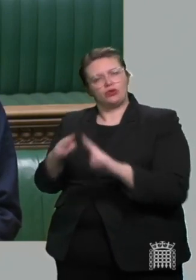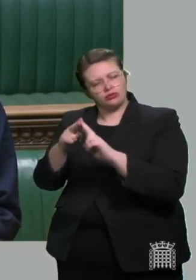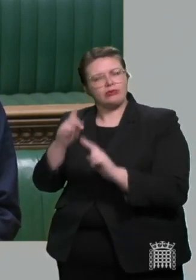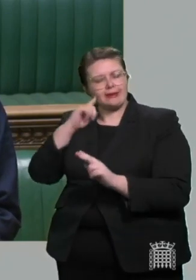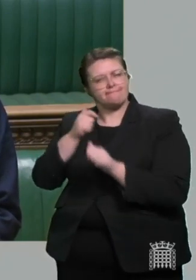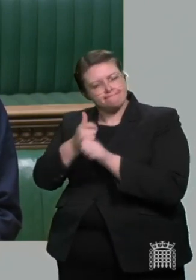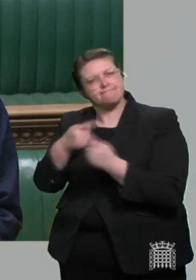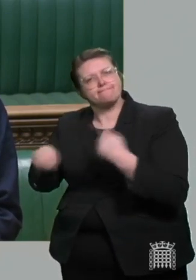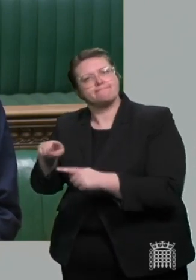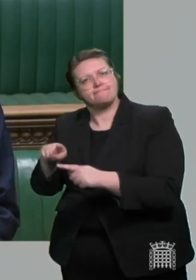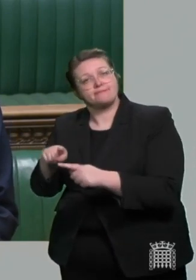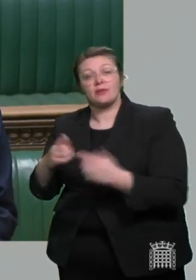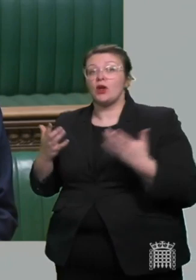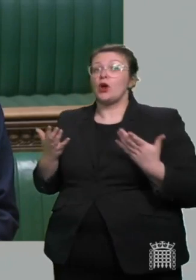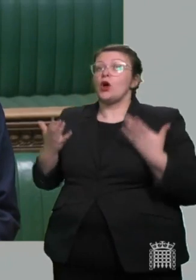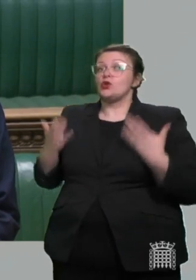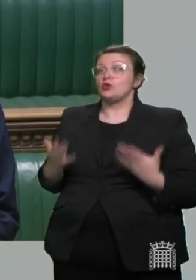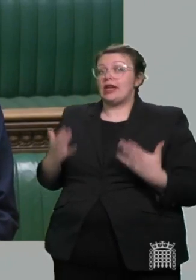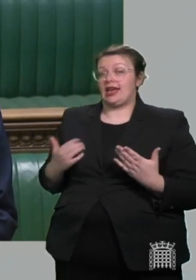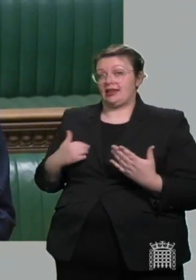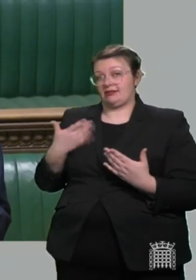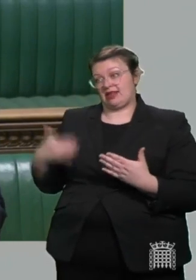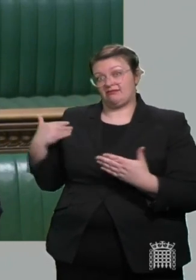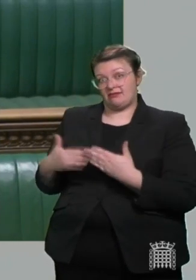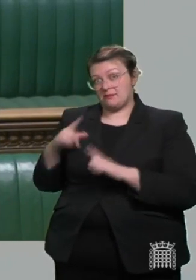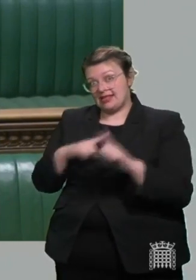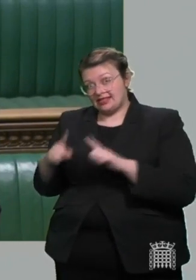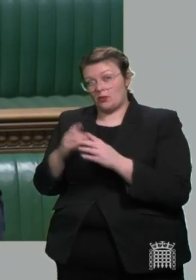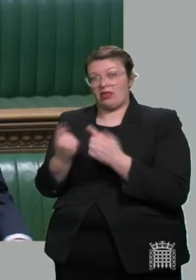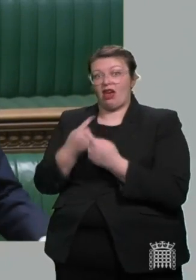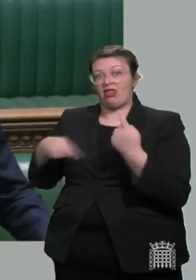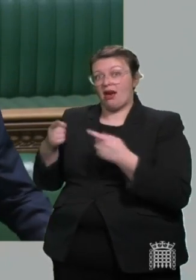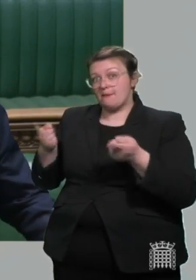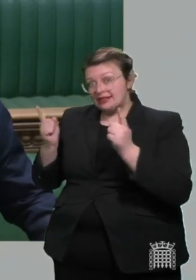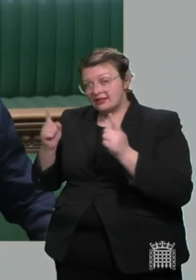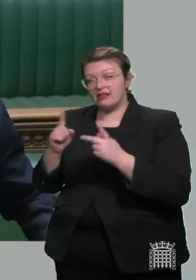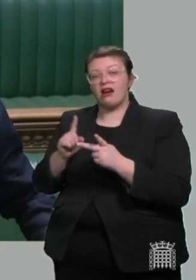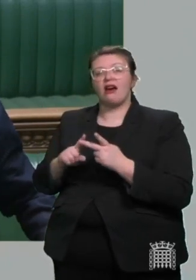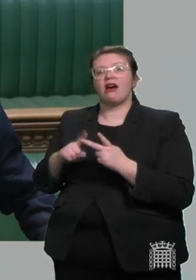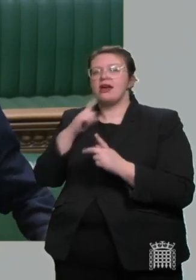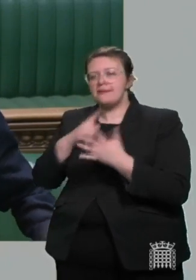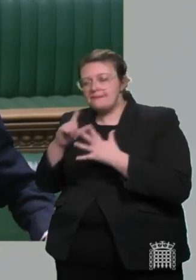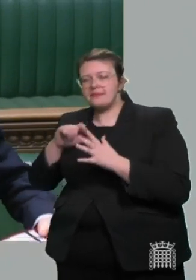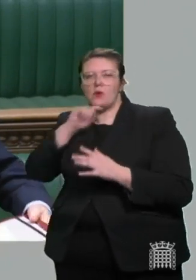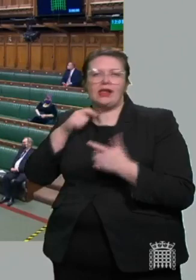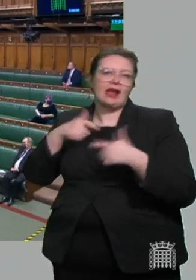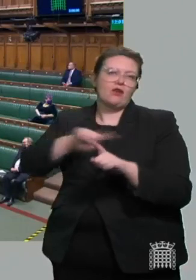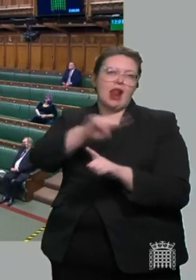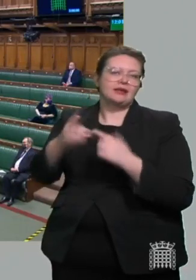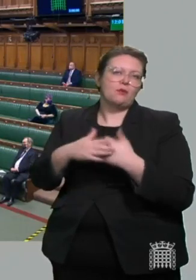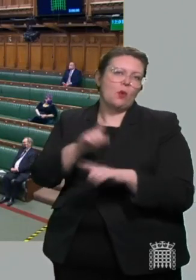Speaker, this morning I had meetings with ministerial colleagues and others. In addition to my duties in this House, I shall have further such meetings later today.